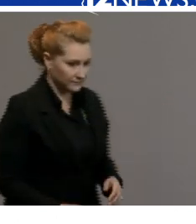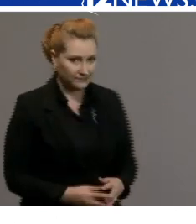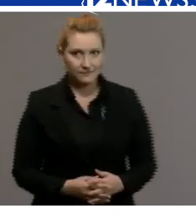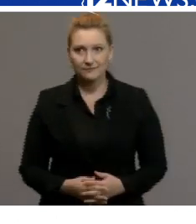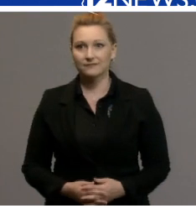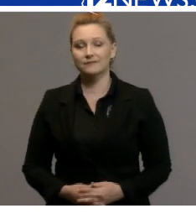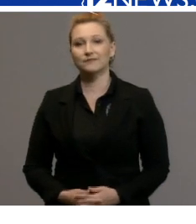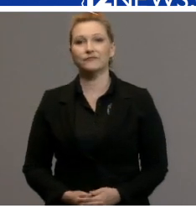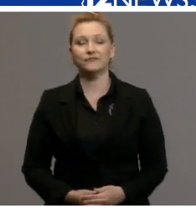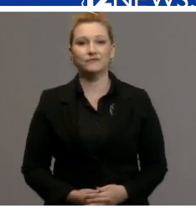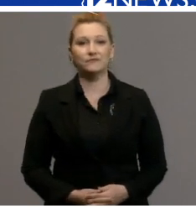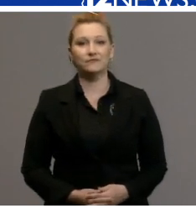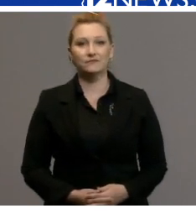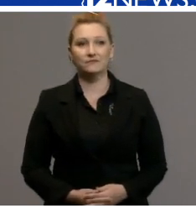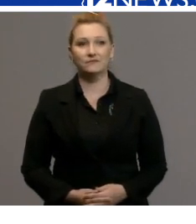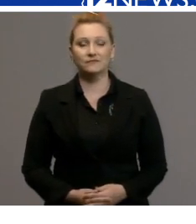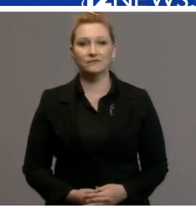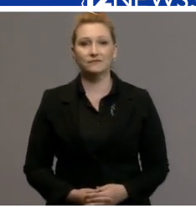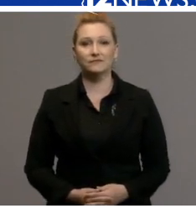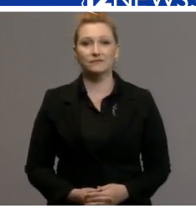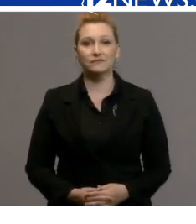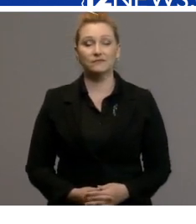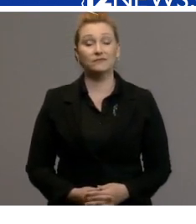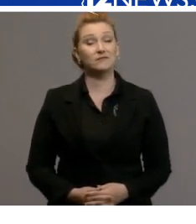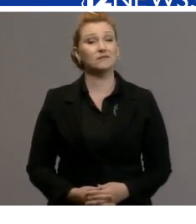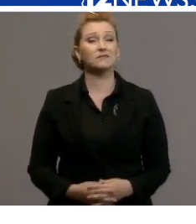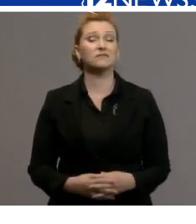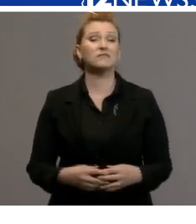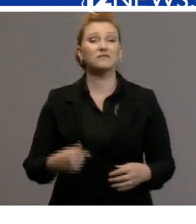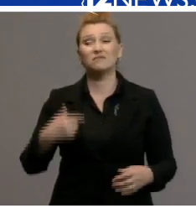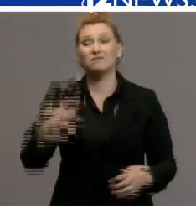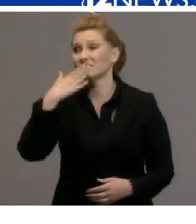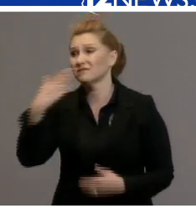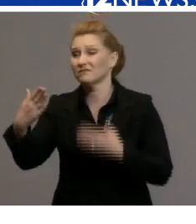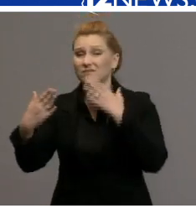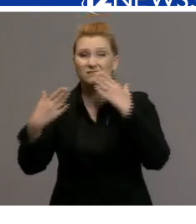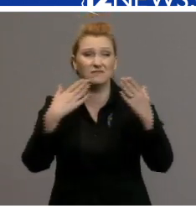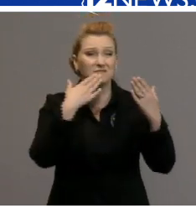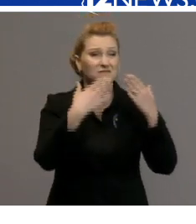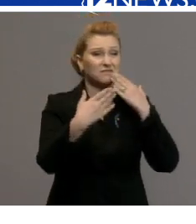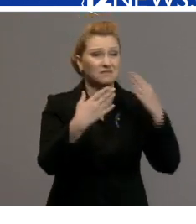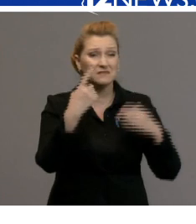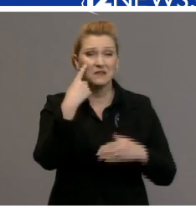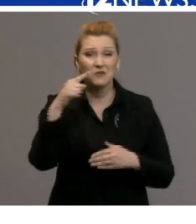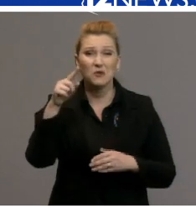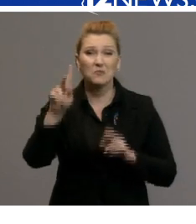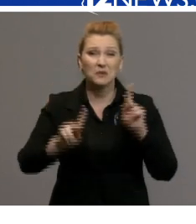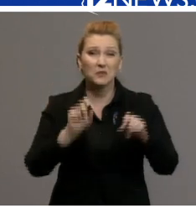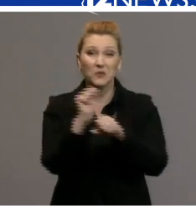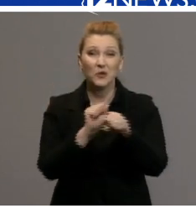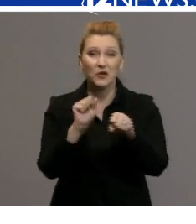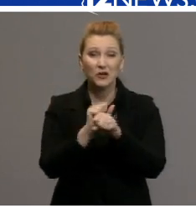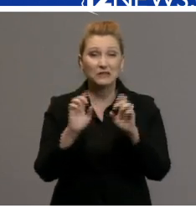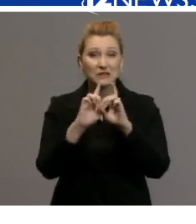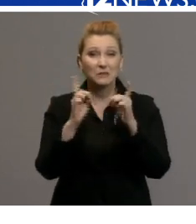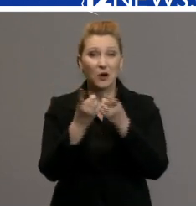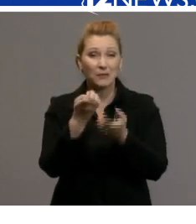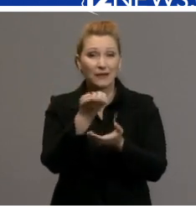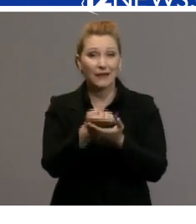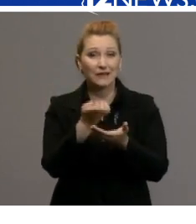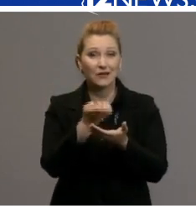I want to say thank you to the hardworking men and women in the Department of Economic Security. We continue to